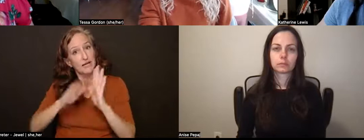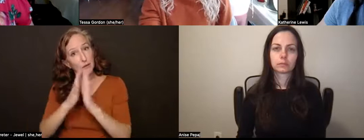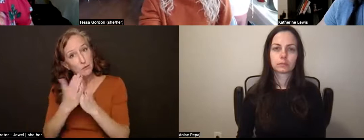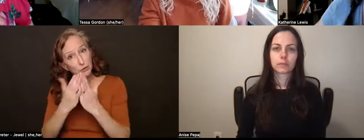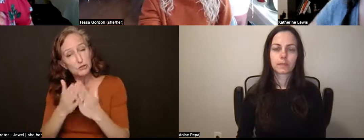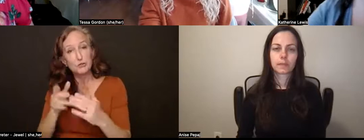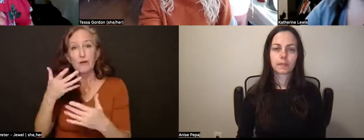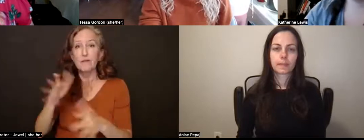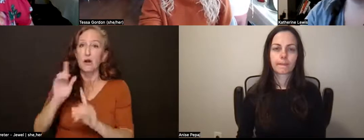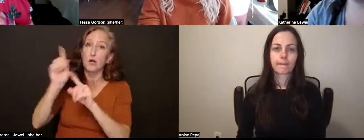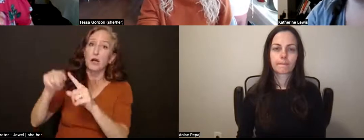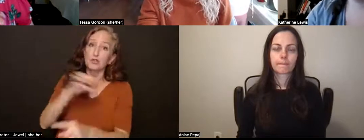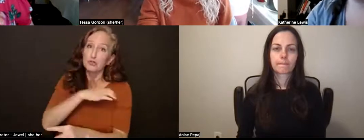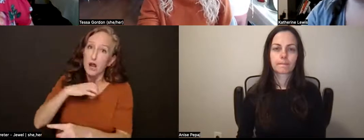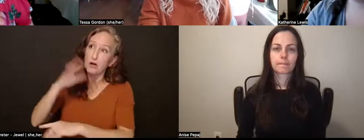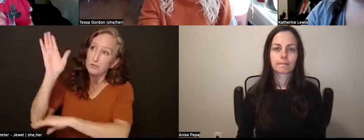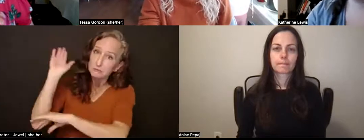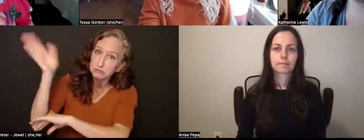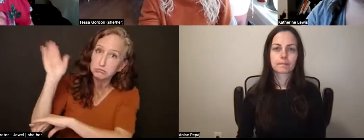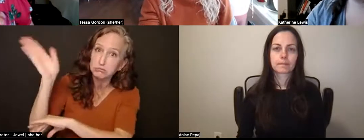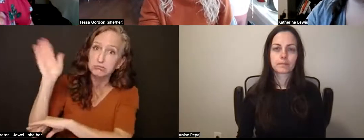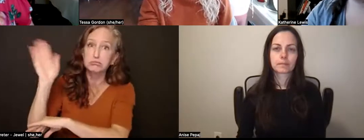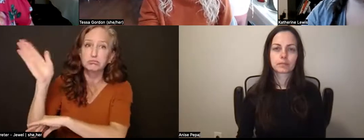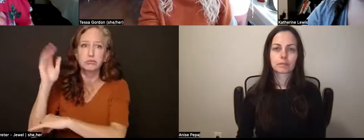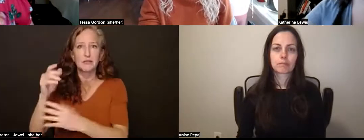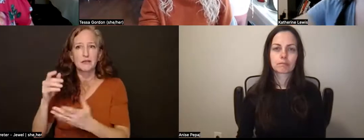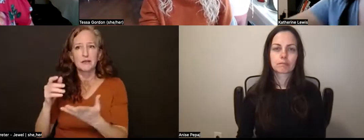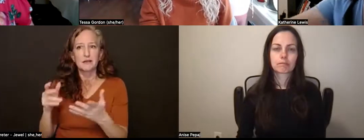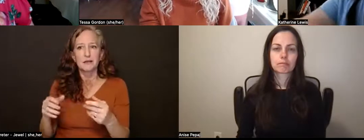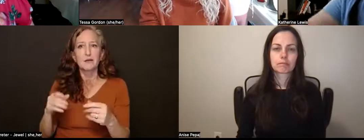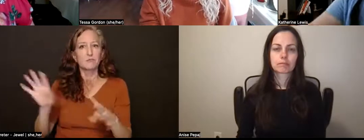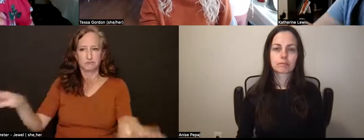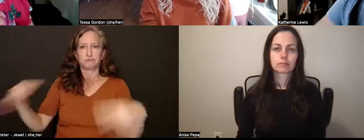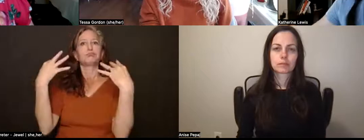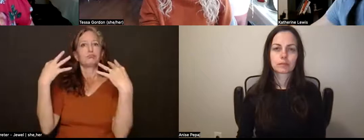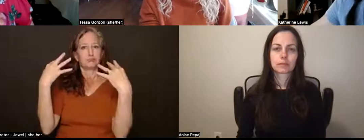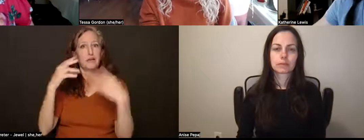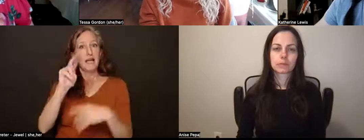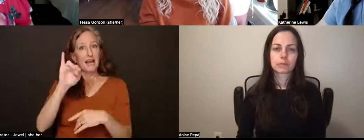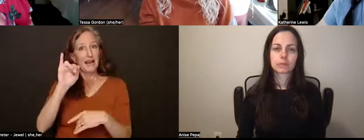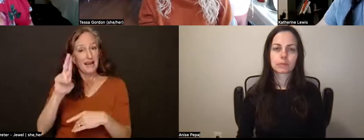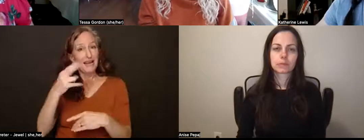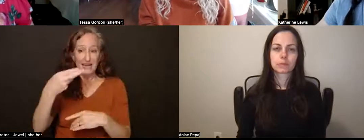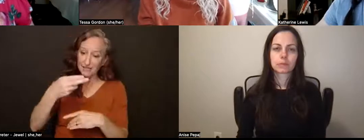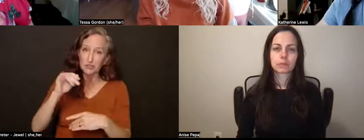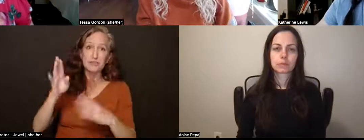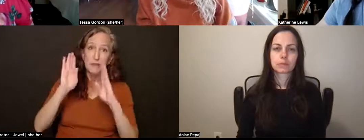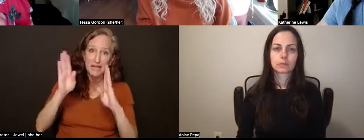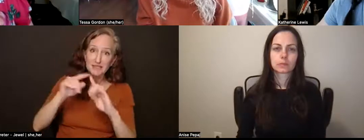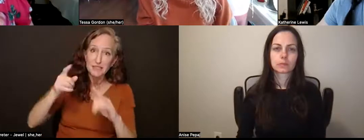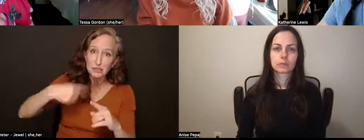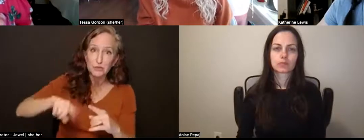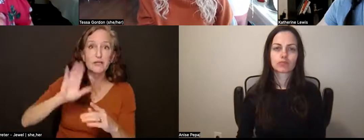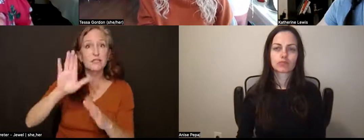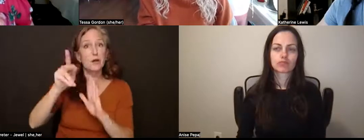before Congress. We have completely gotten the attention of the NIH to change some of their policies on how they